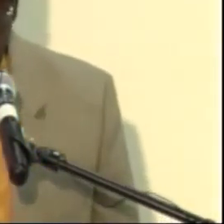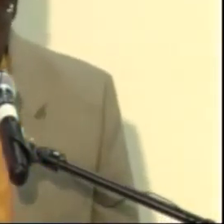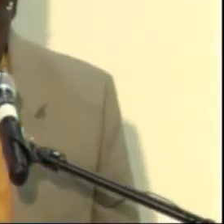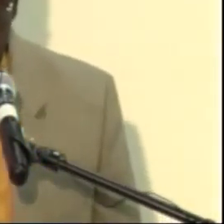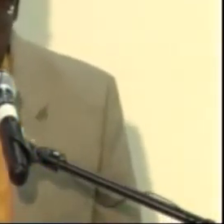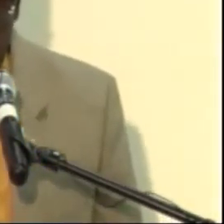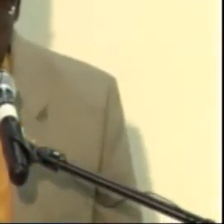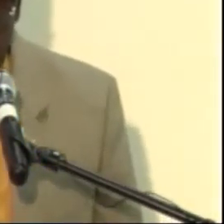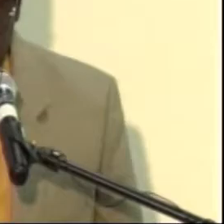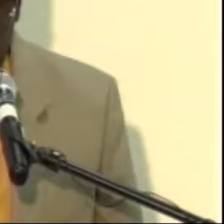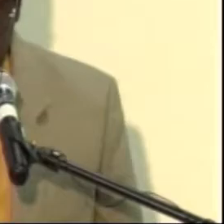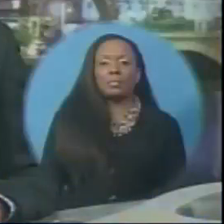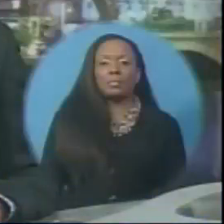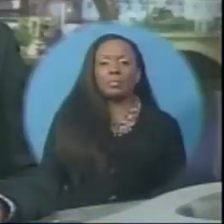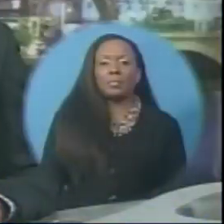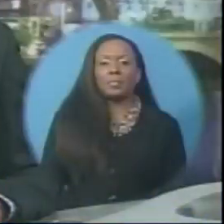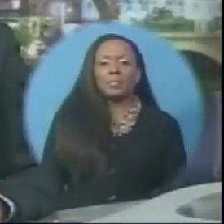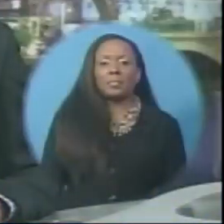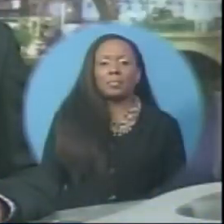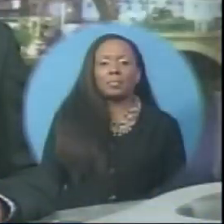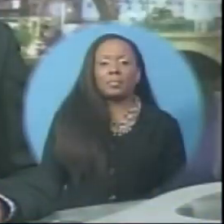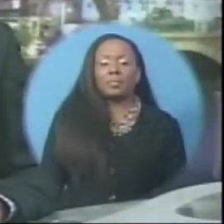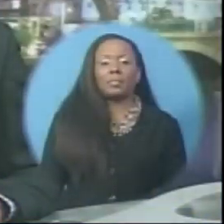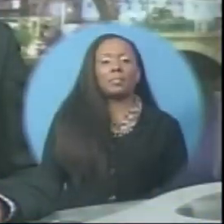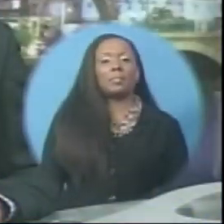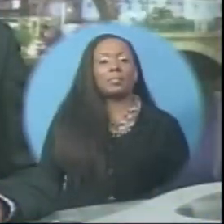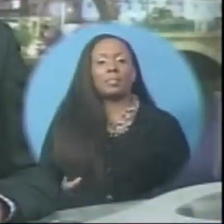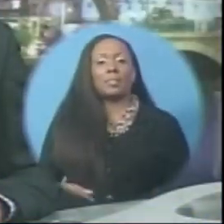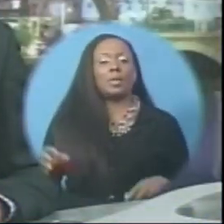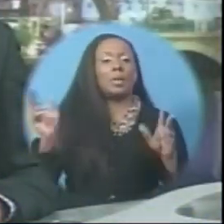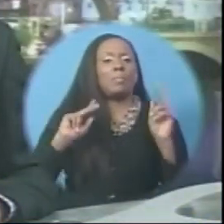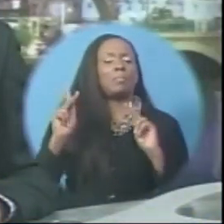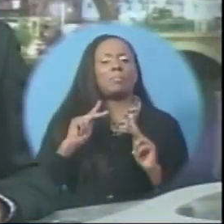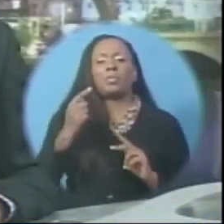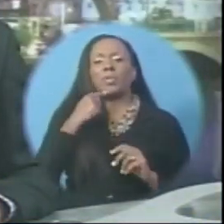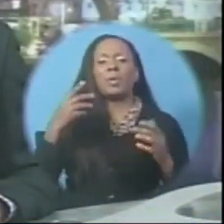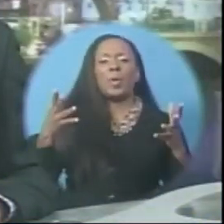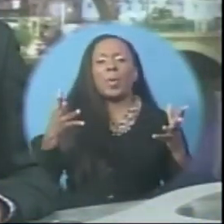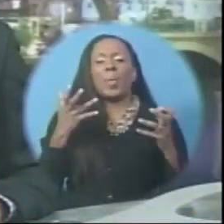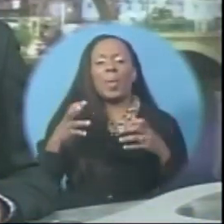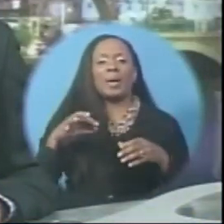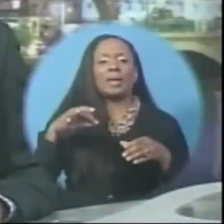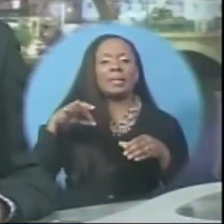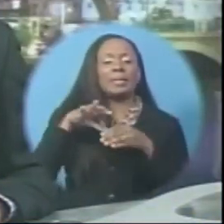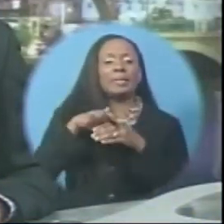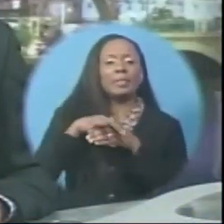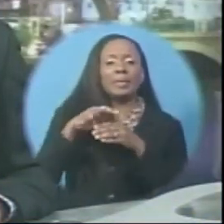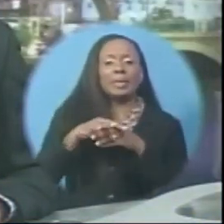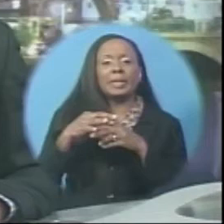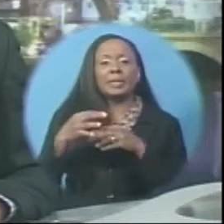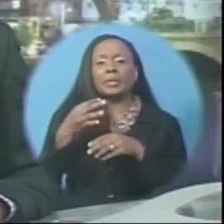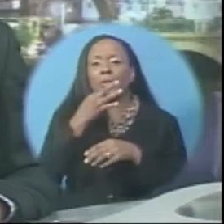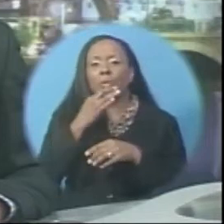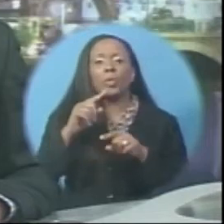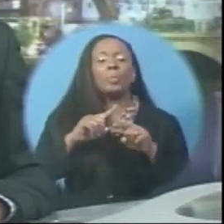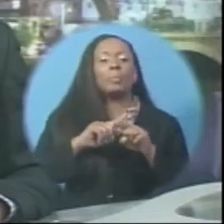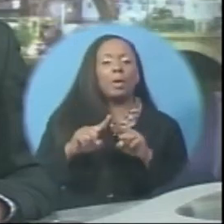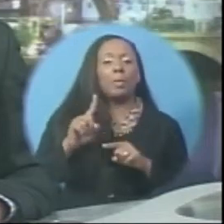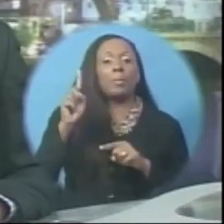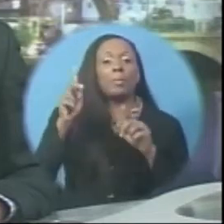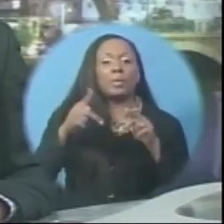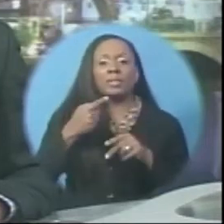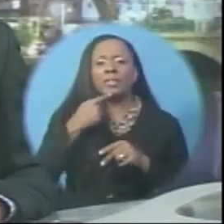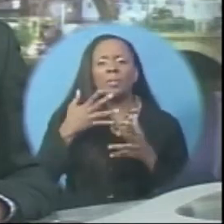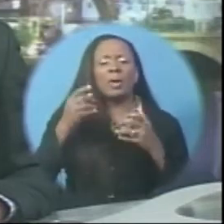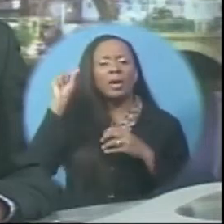our school environment. Amid calls for a snap general election, Speaker of the House, Michael Carrington, instead prefers